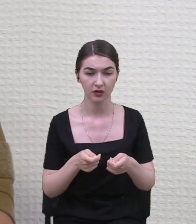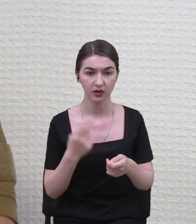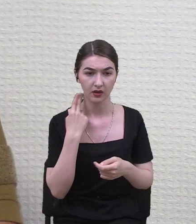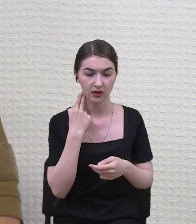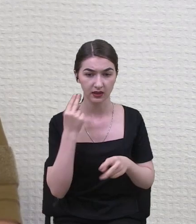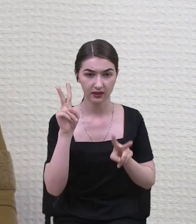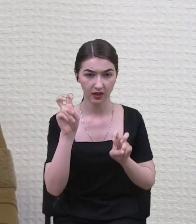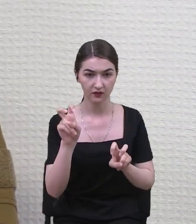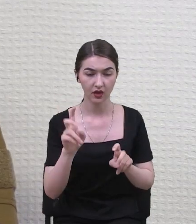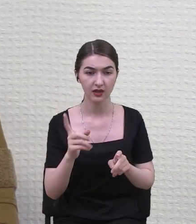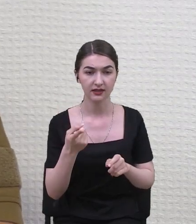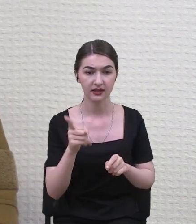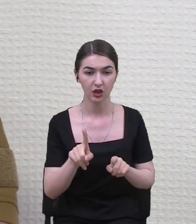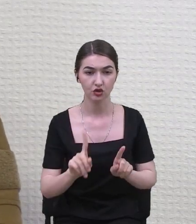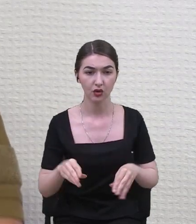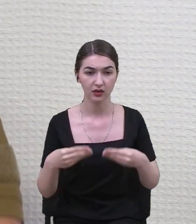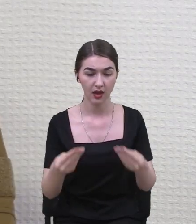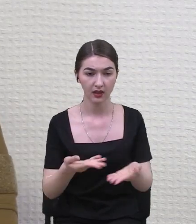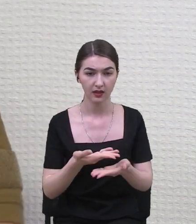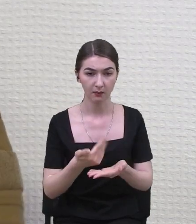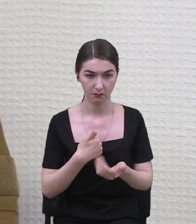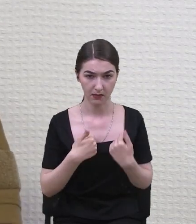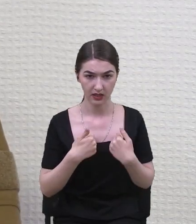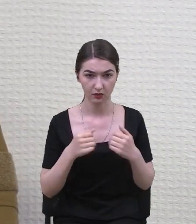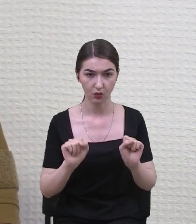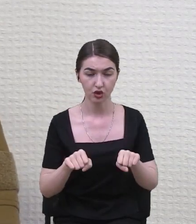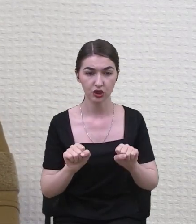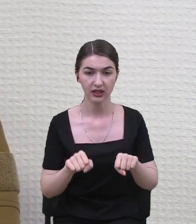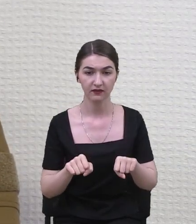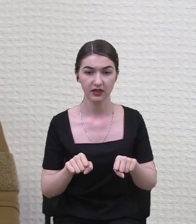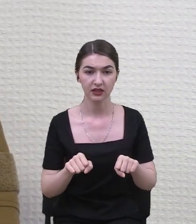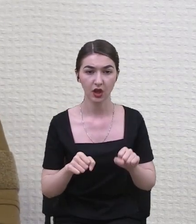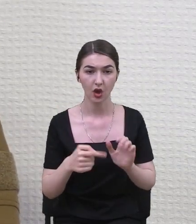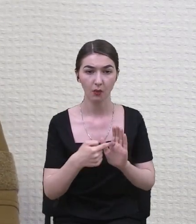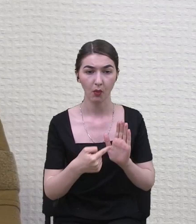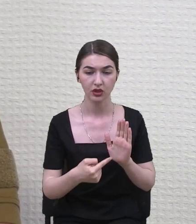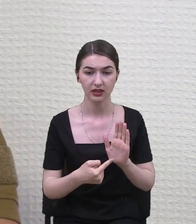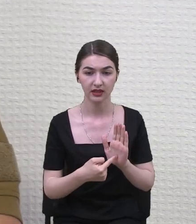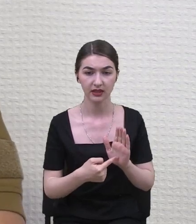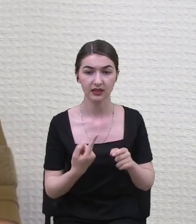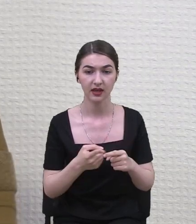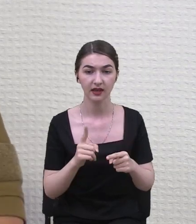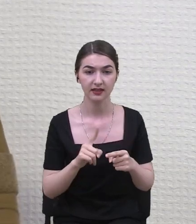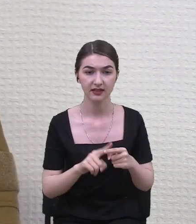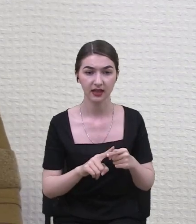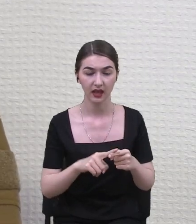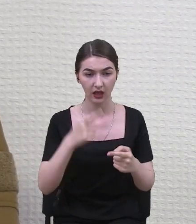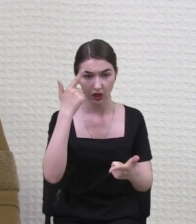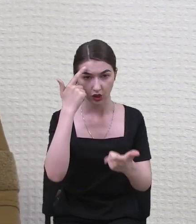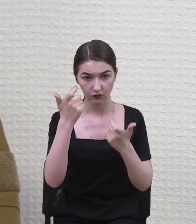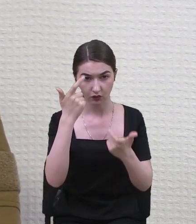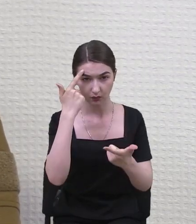share the information on the database and to share our